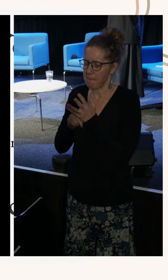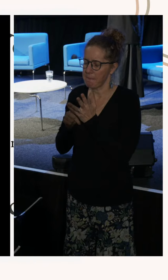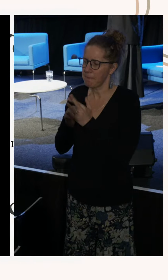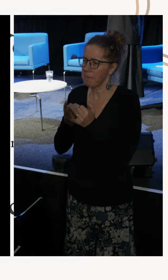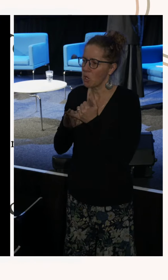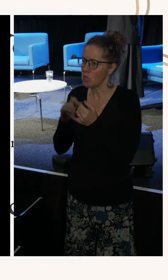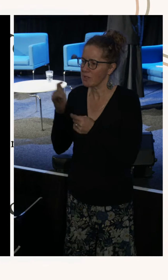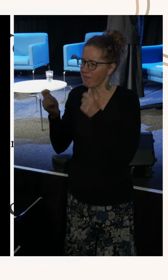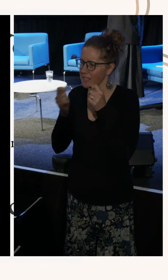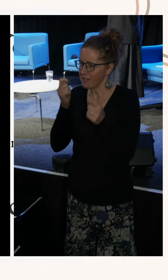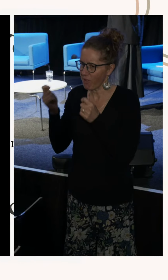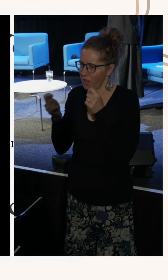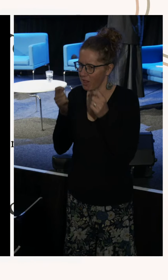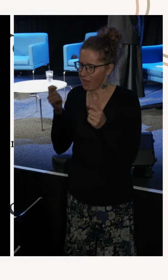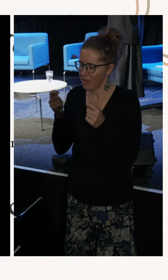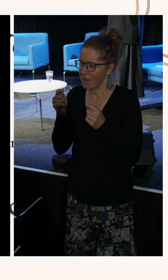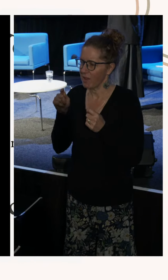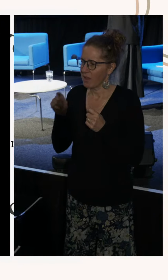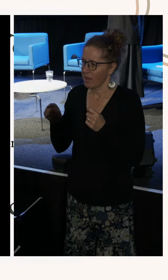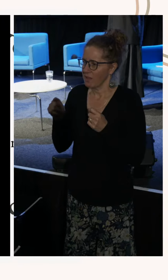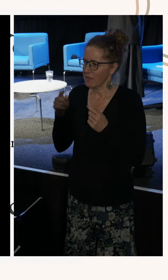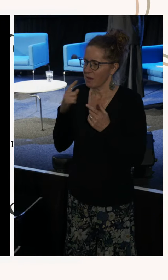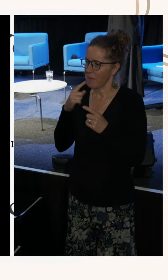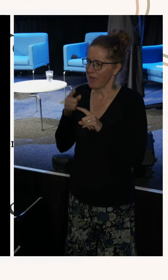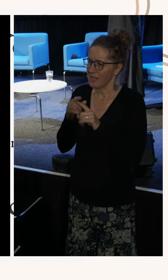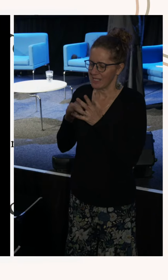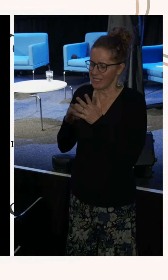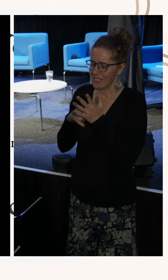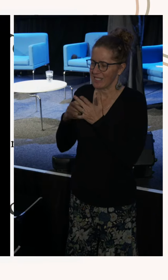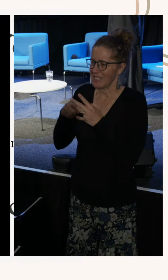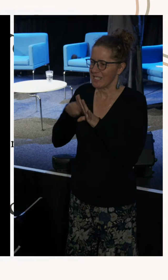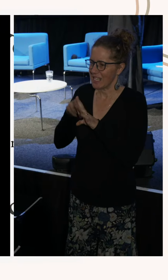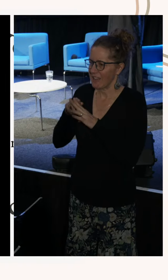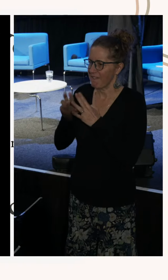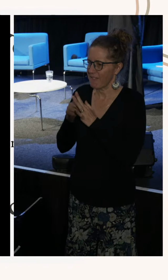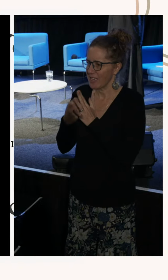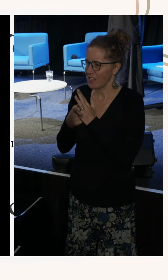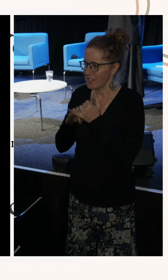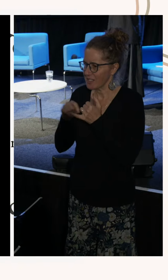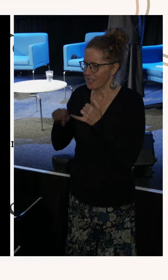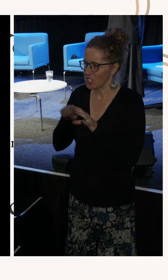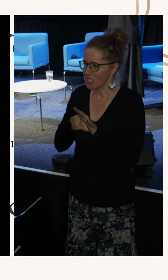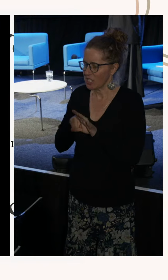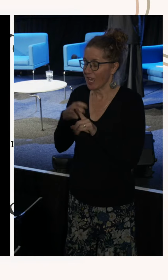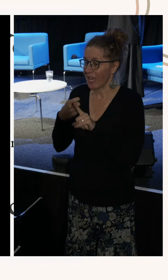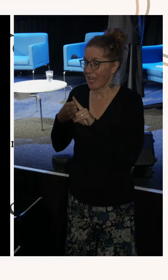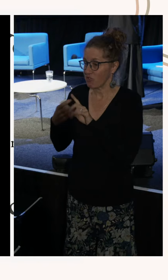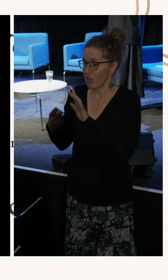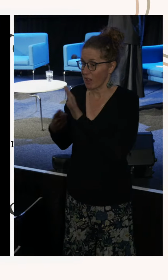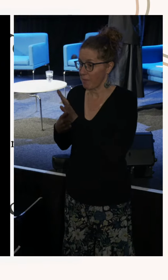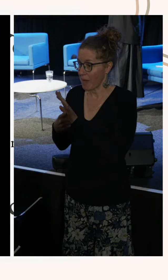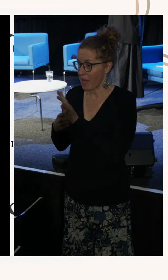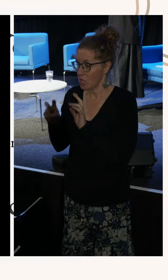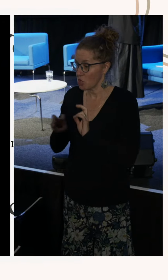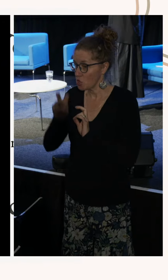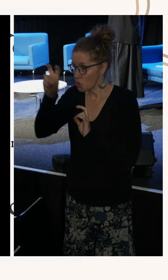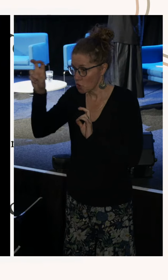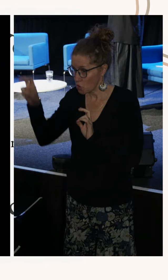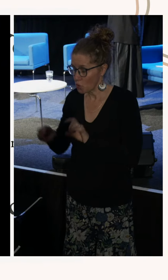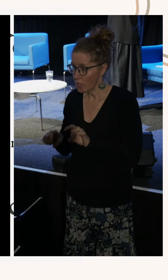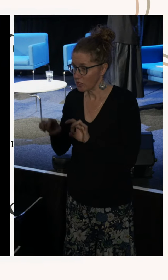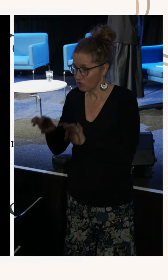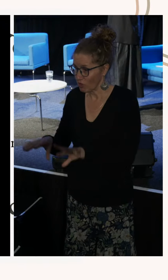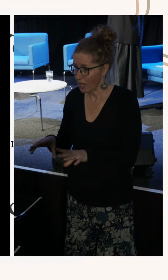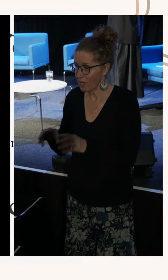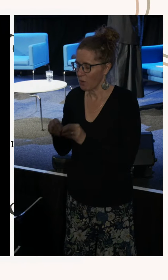that programmed then deprogrammed Sticky Fingers this year. Kendrick Lamar toured Australia with his 2015 album To Pimp a